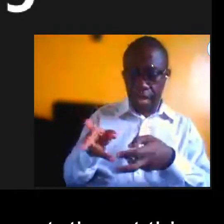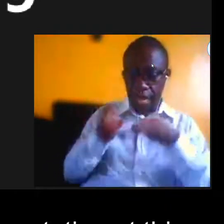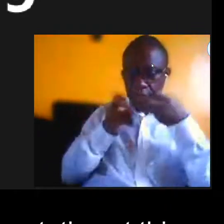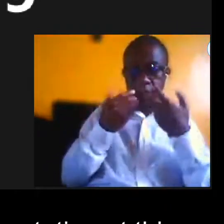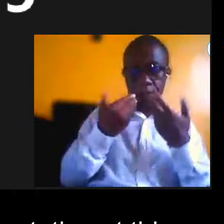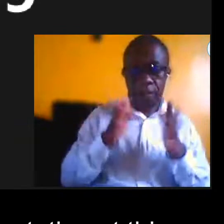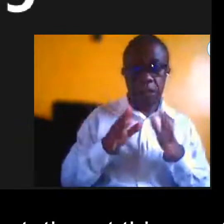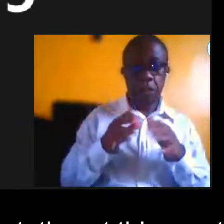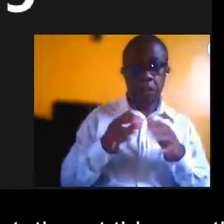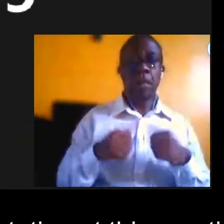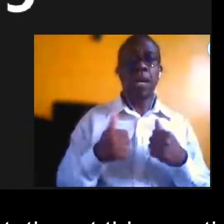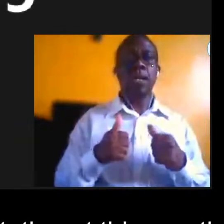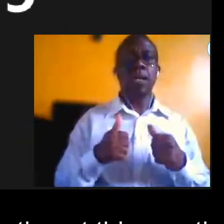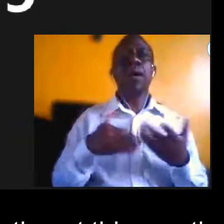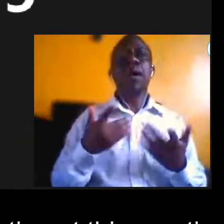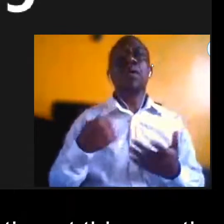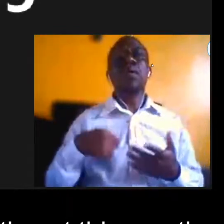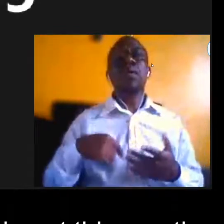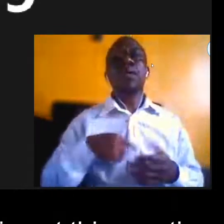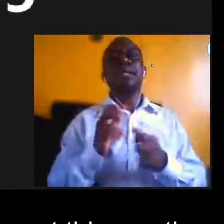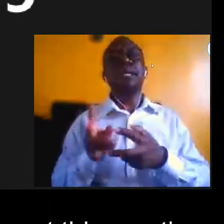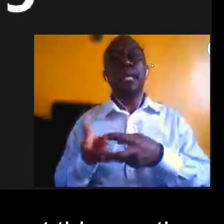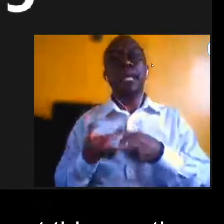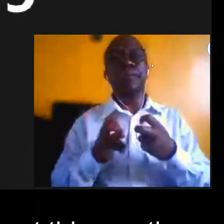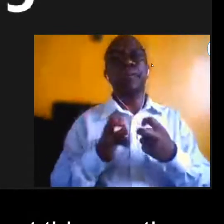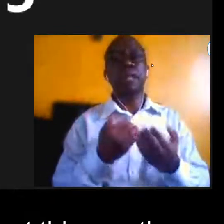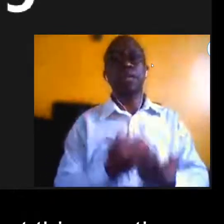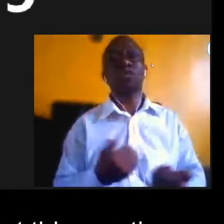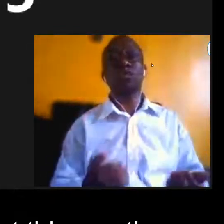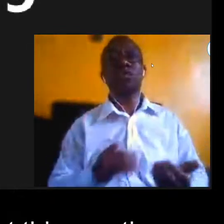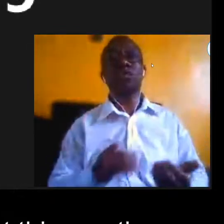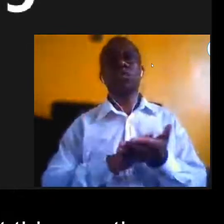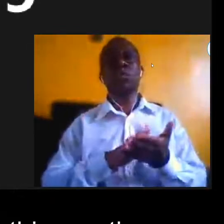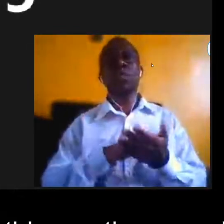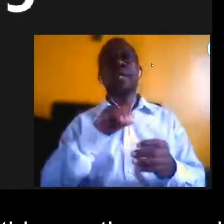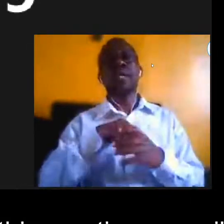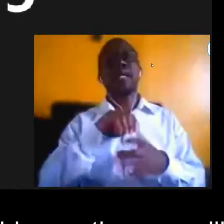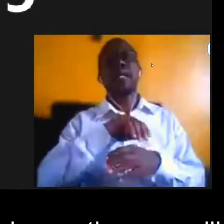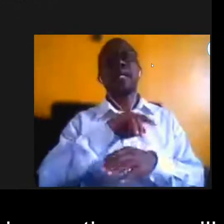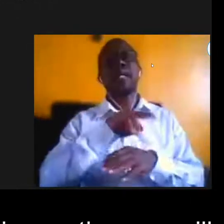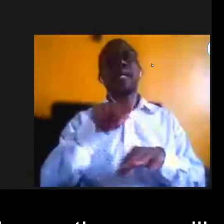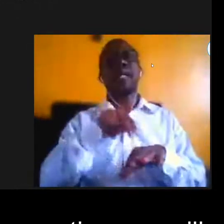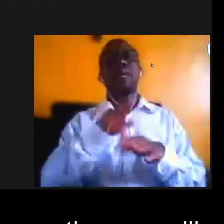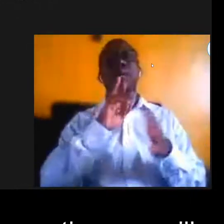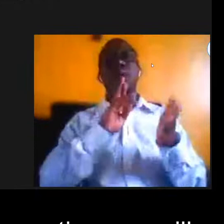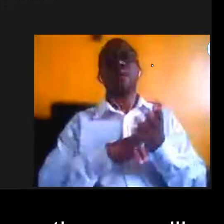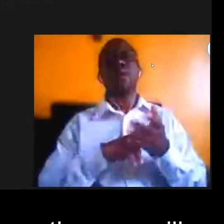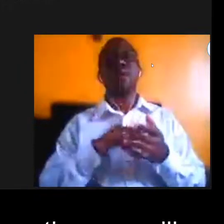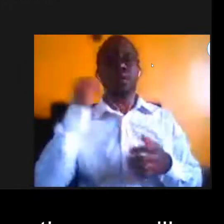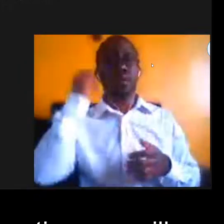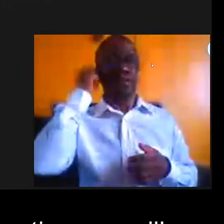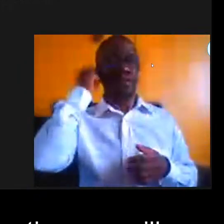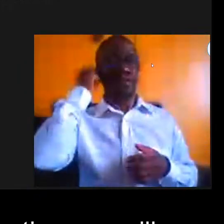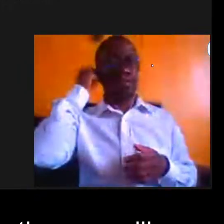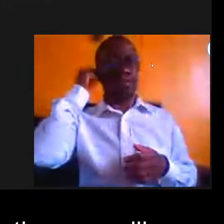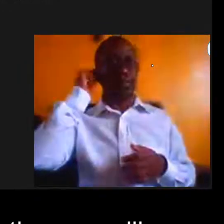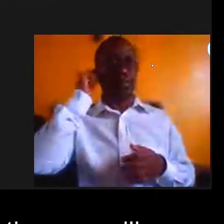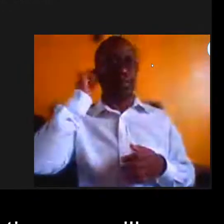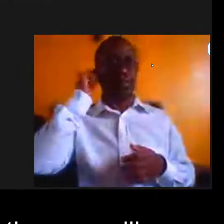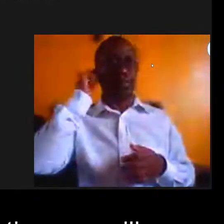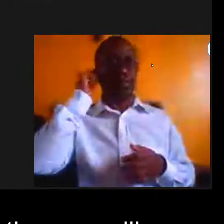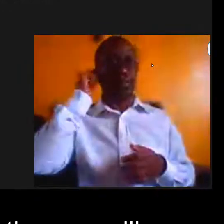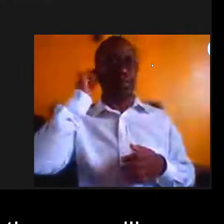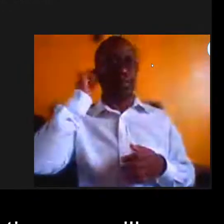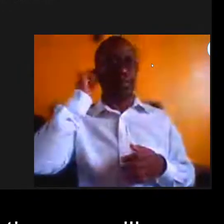children's contributions in our national reports? You want to answer that? Yeah, there are two ways. It's either